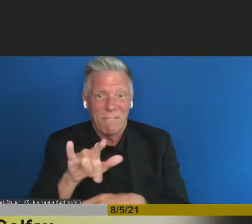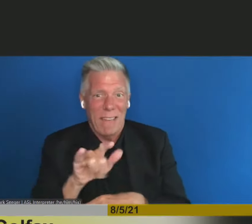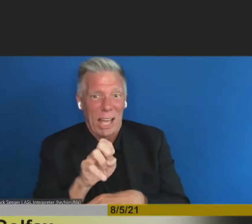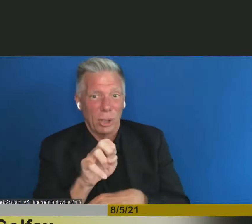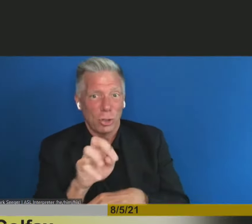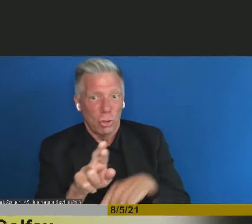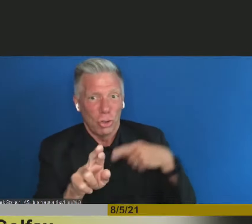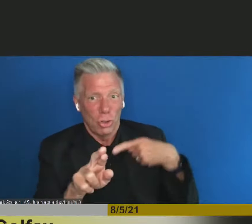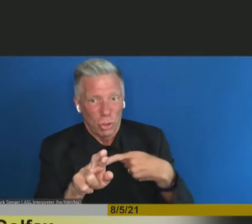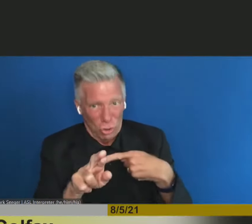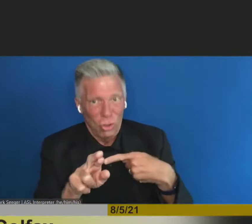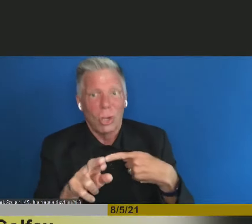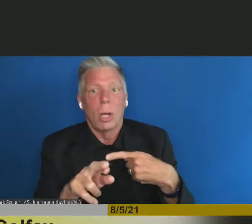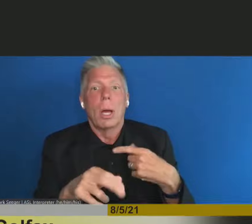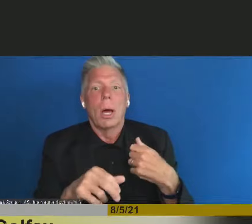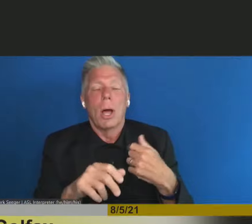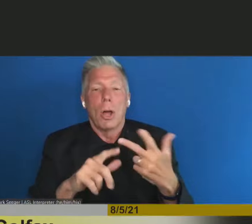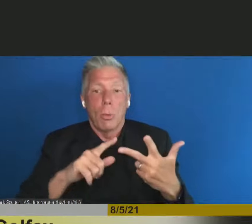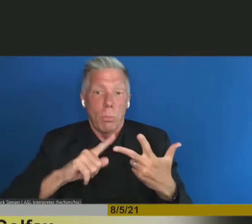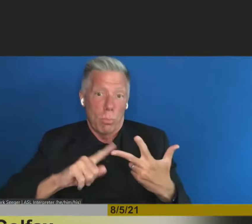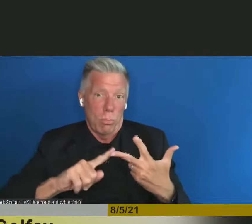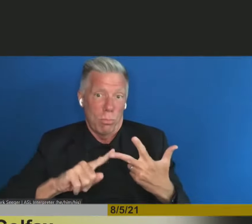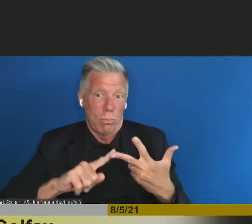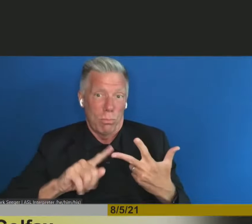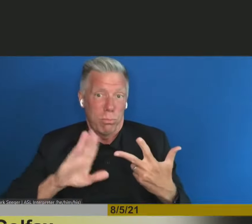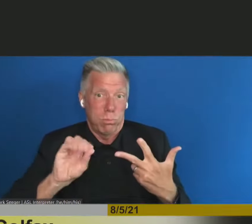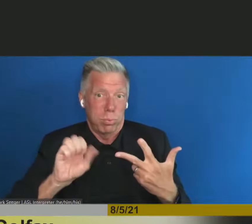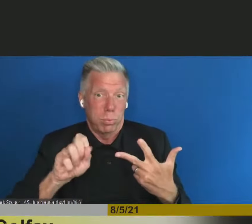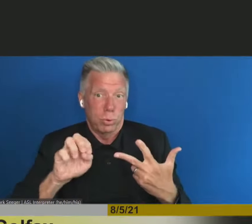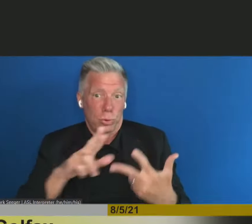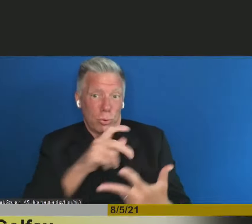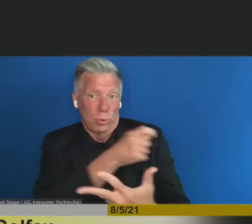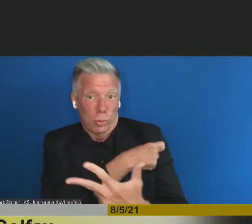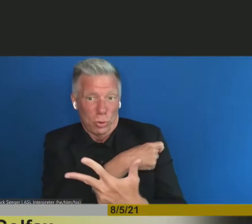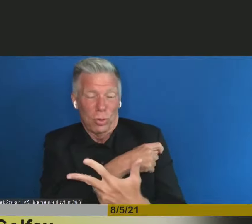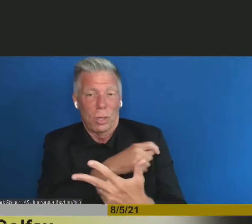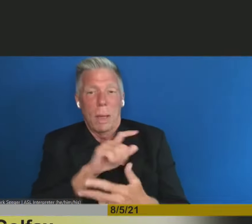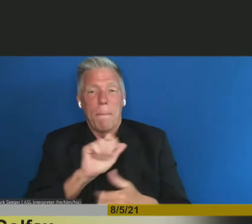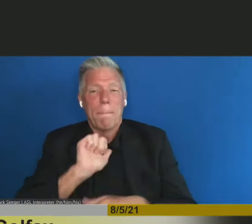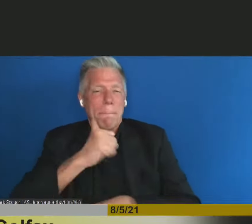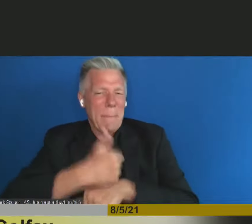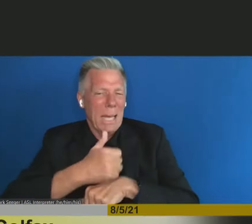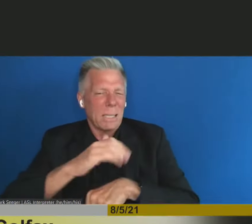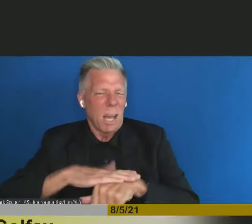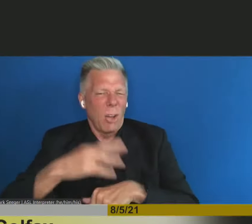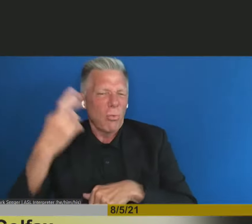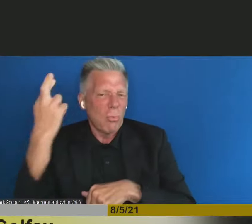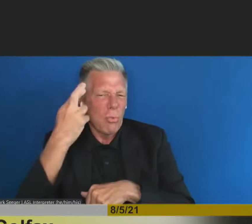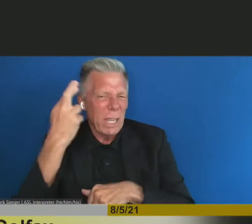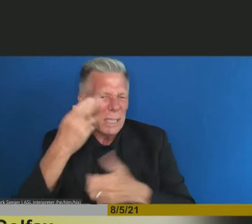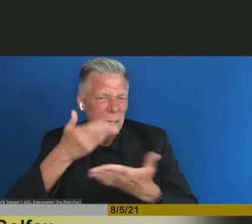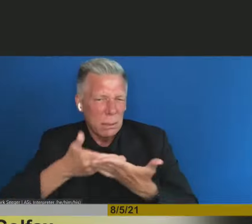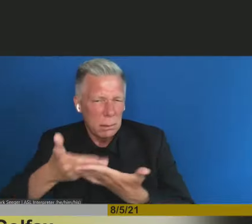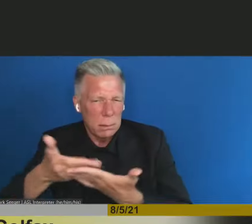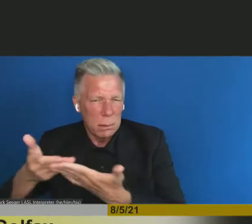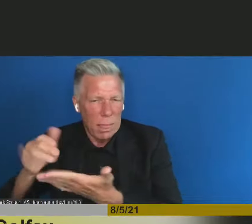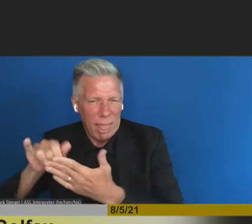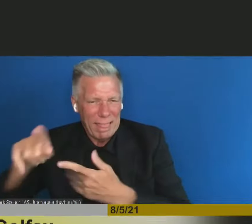be additional shots based on evidence that people would need them. There are some countries